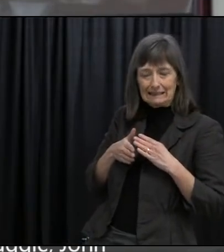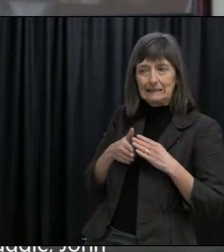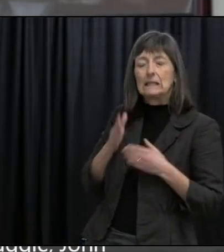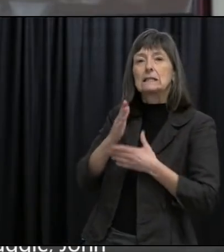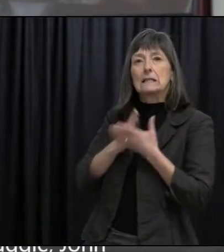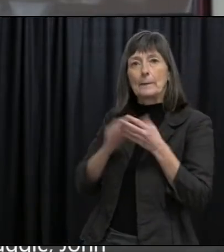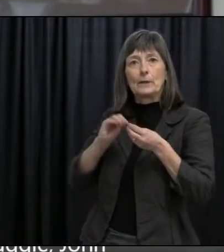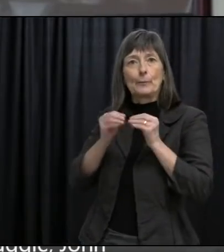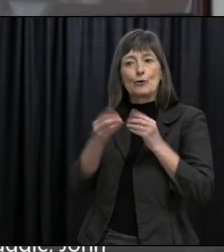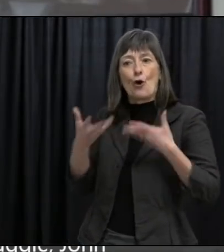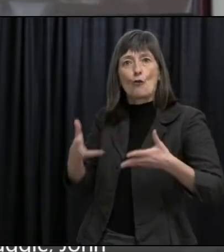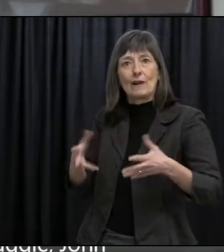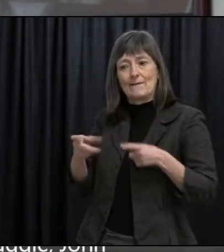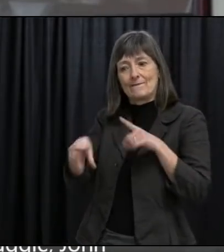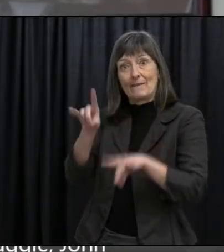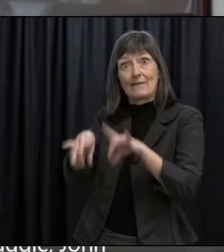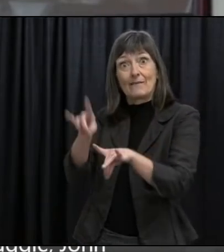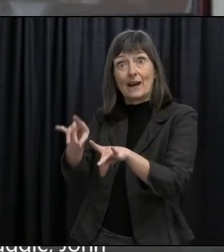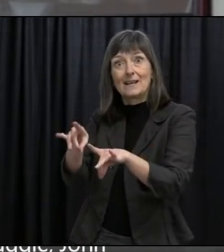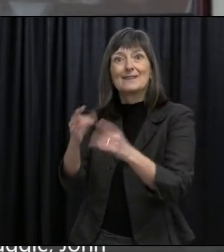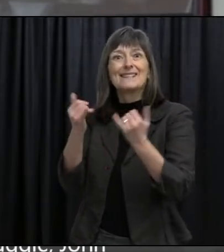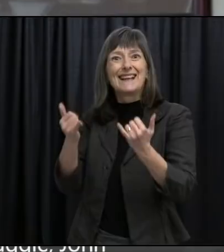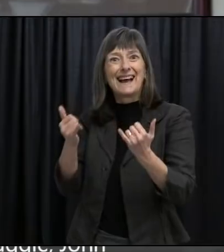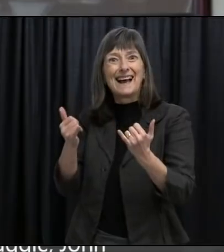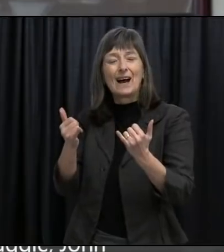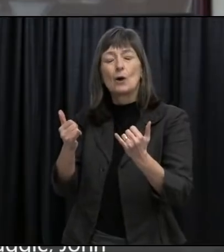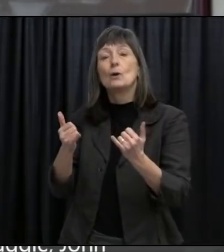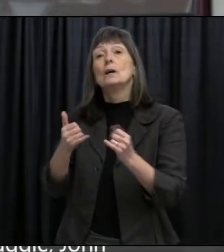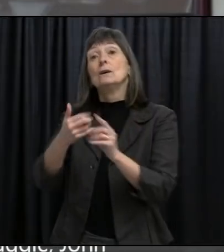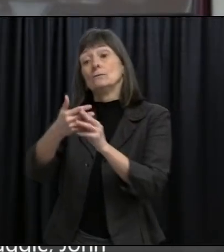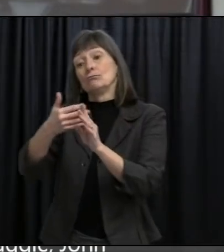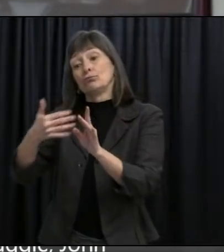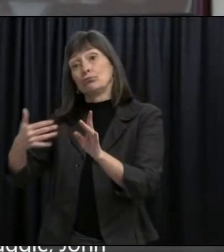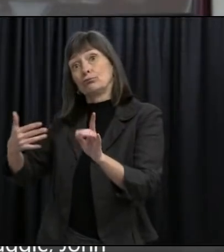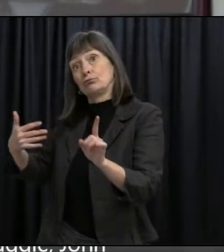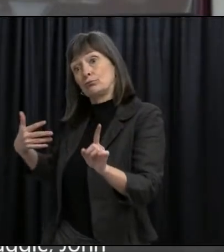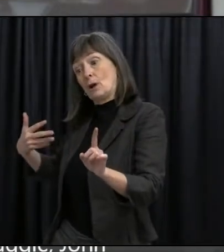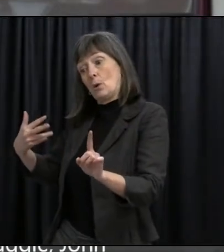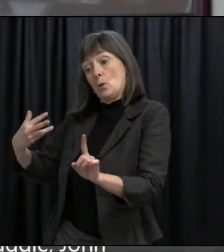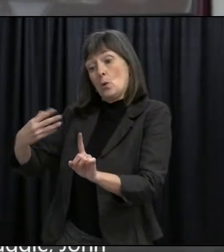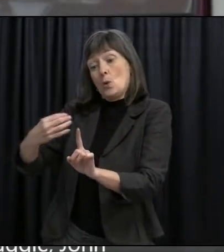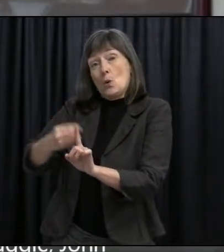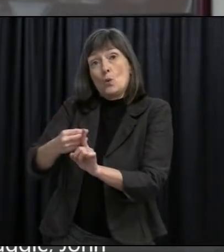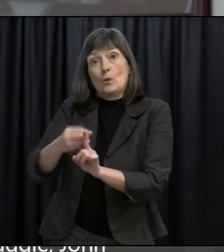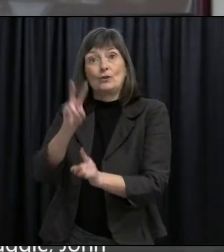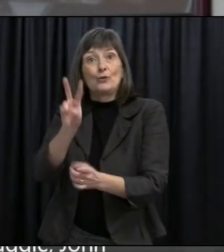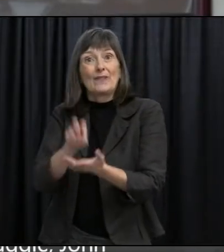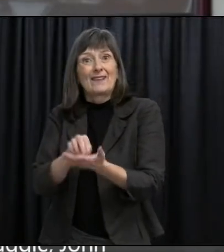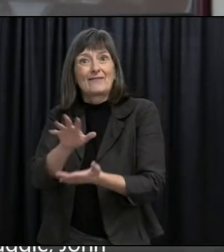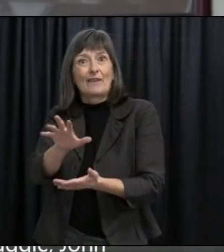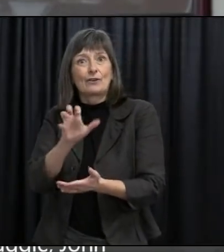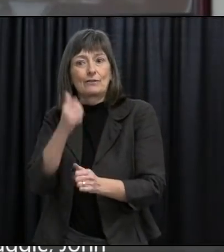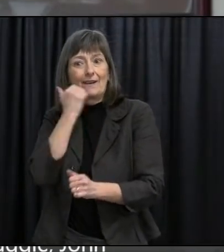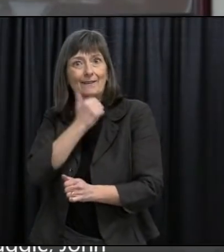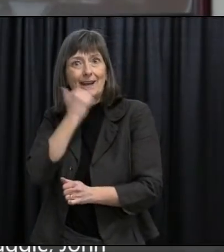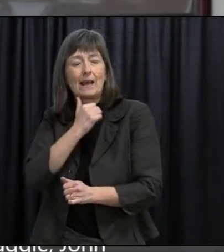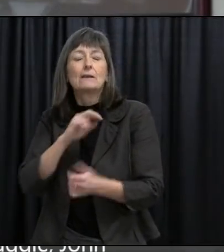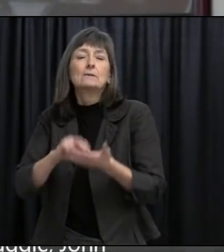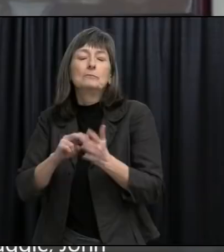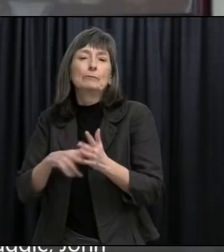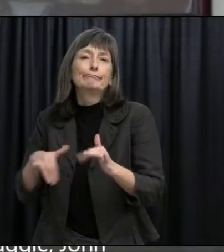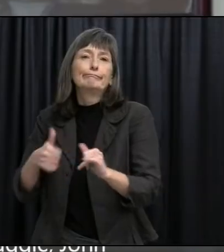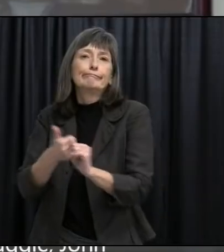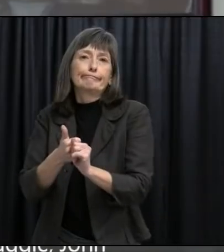Health. And I think now with no backlog and 2,500 people being tested a day, that's well within